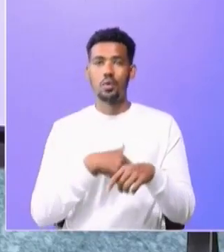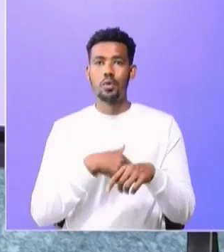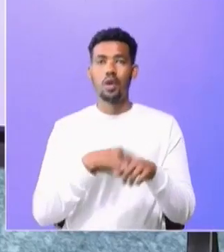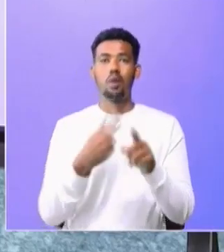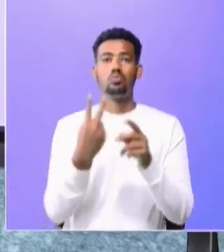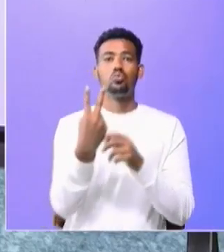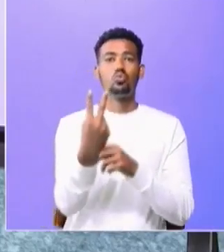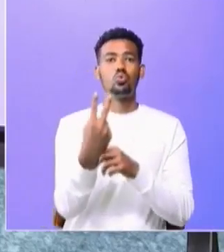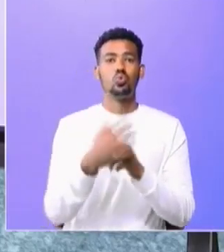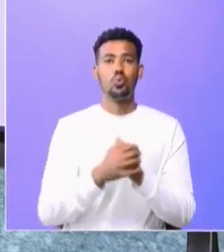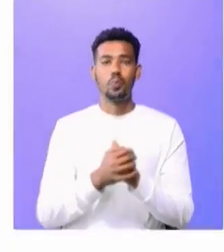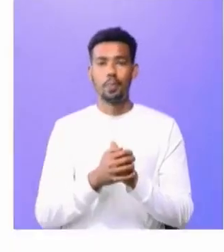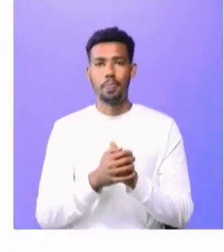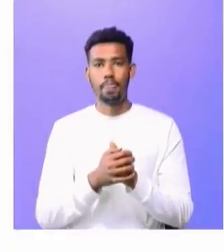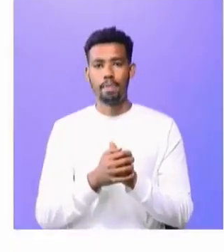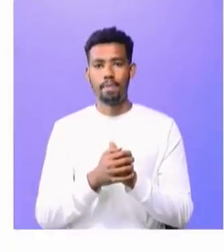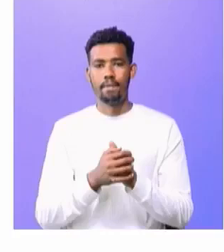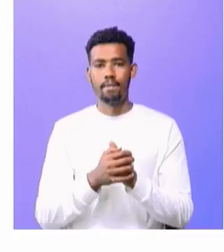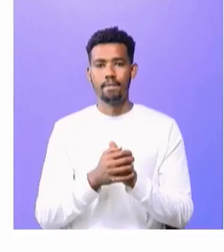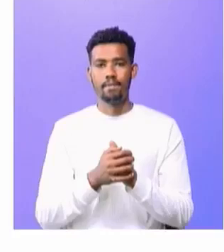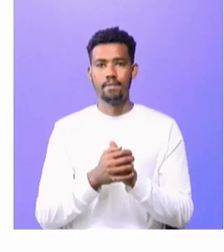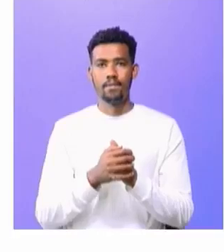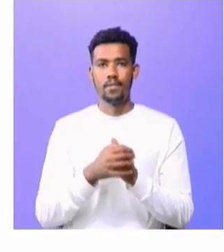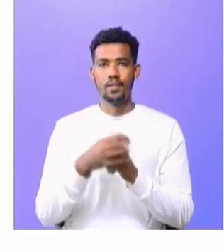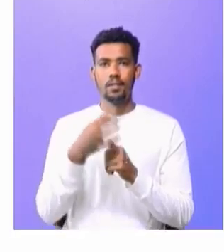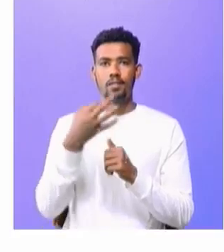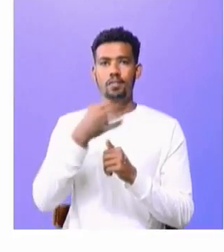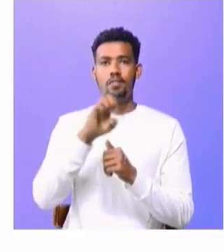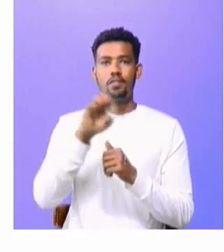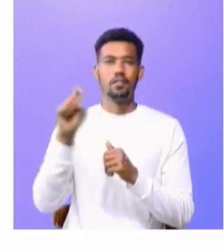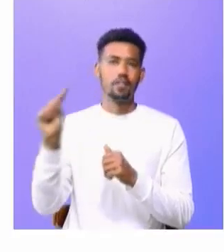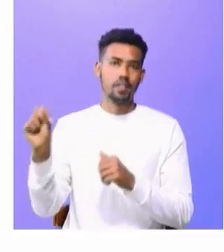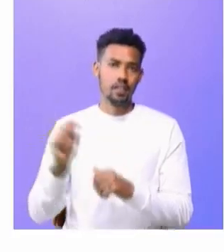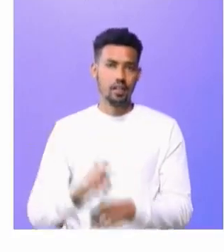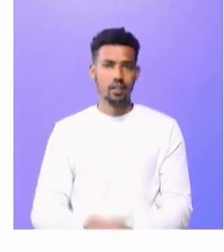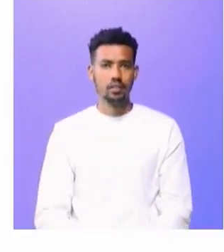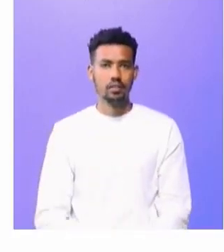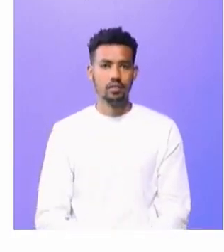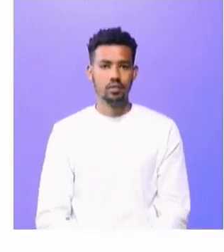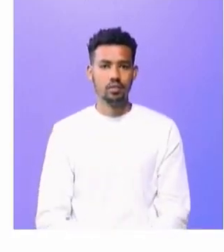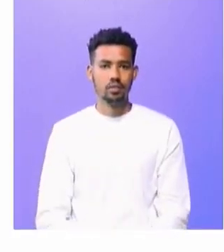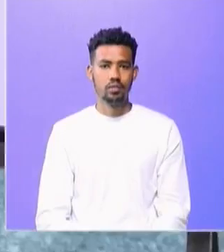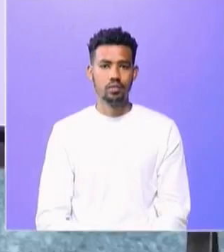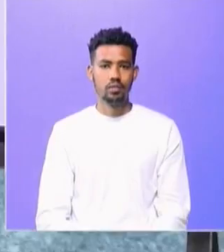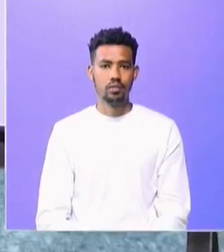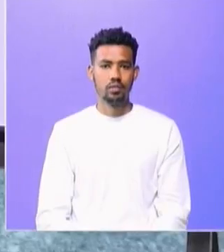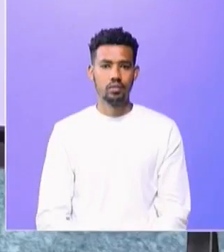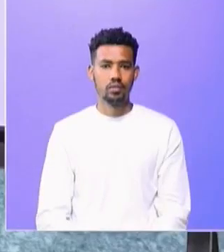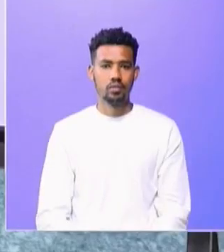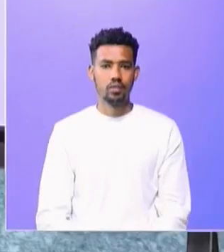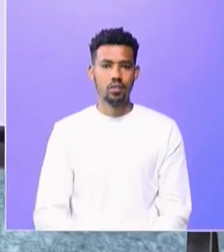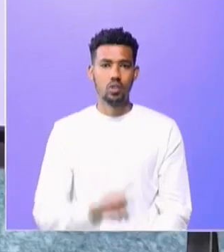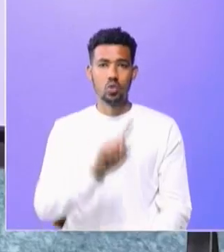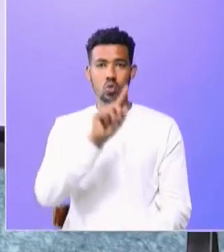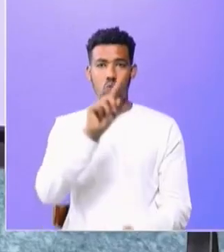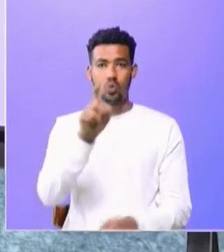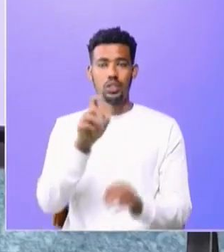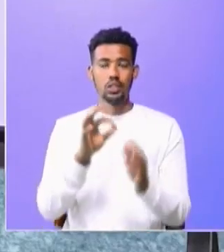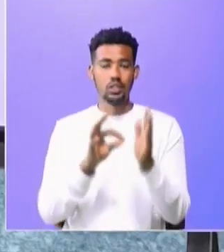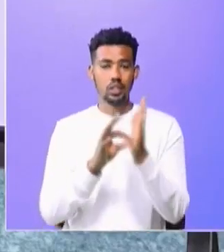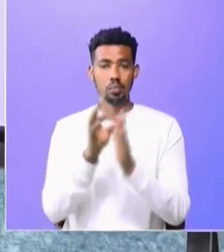2, it's become feet, feet. Question number 3,